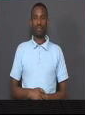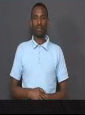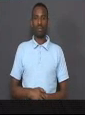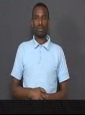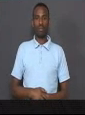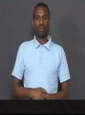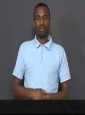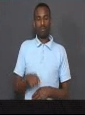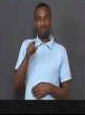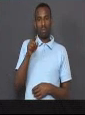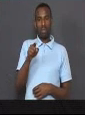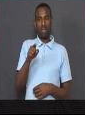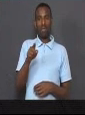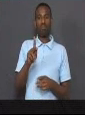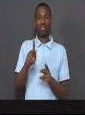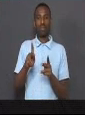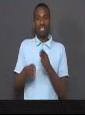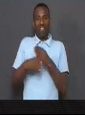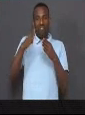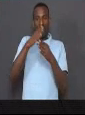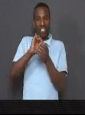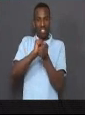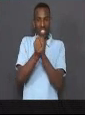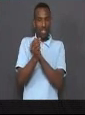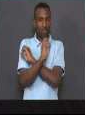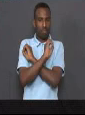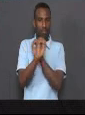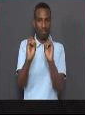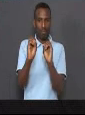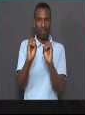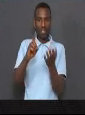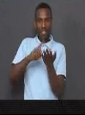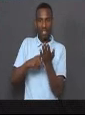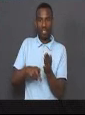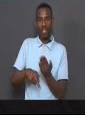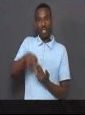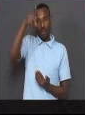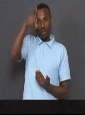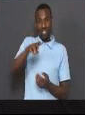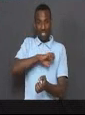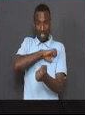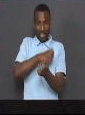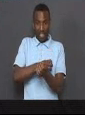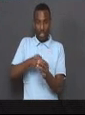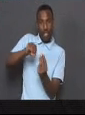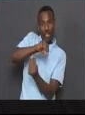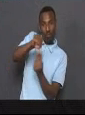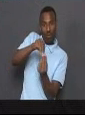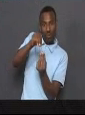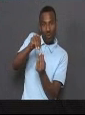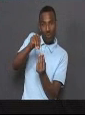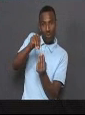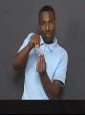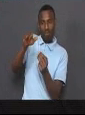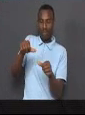There is no phase change, so the potential energy of the molecules